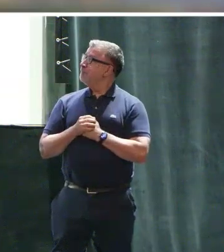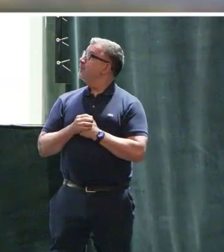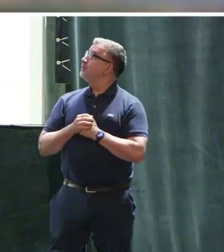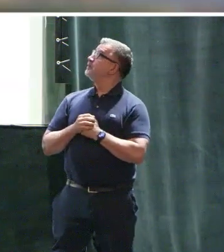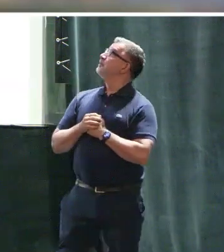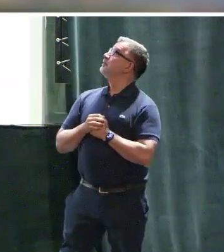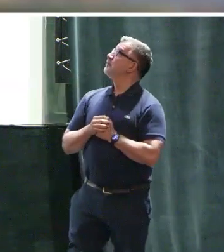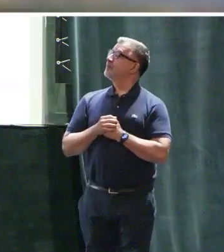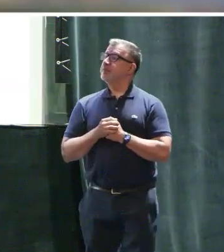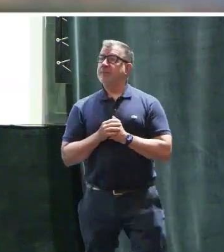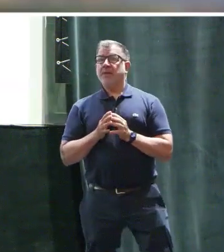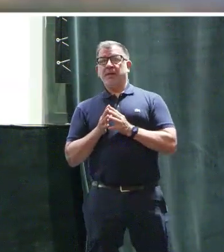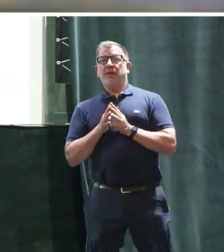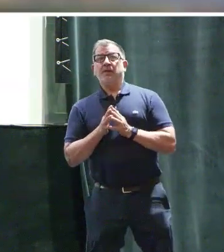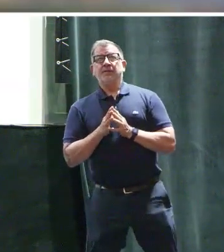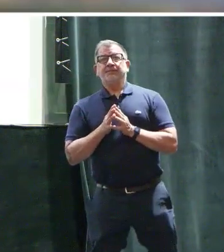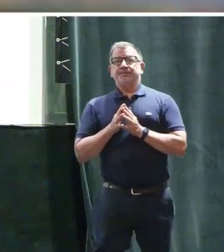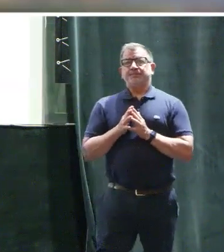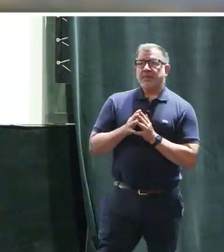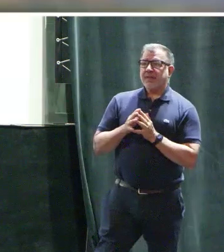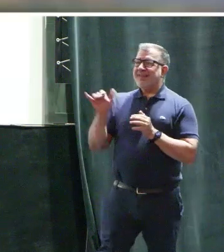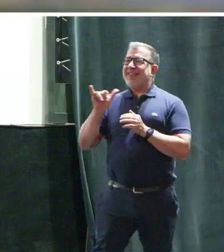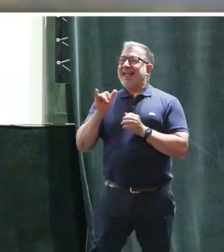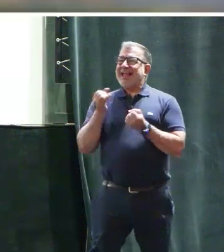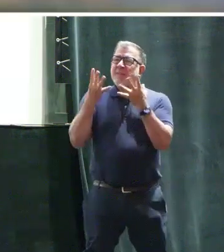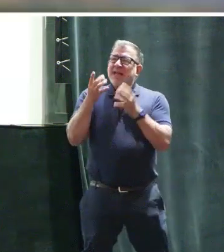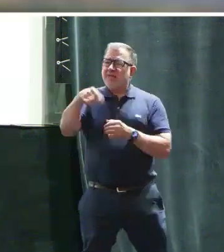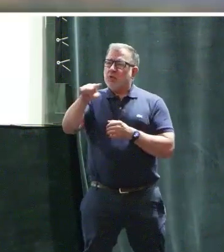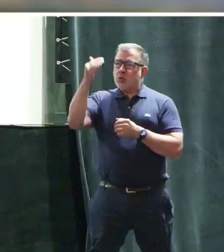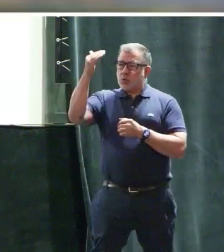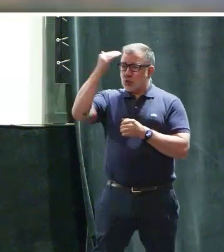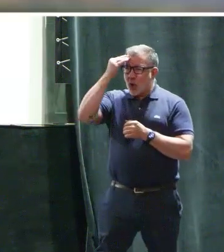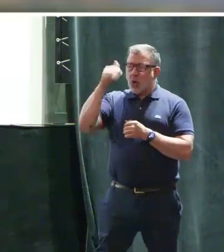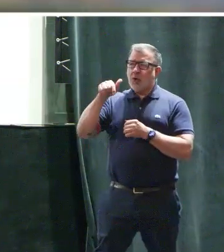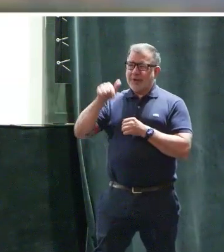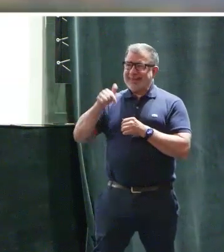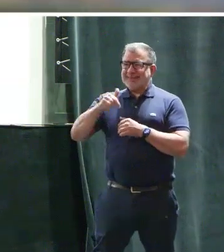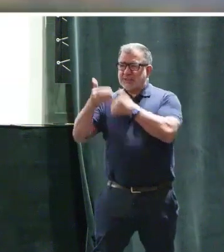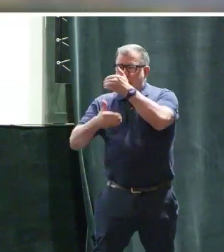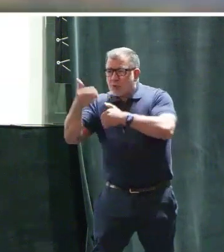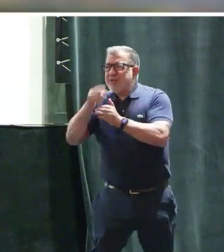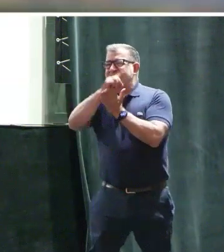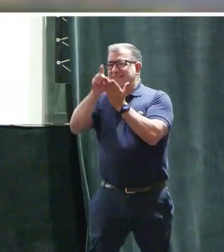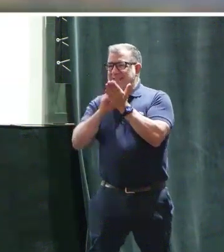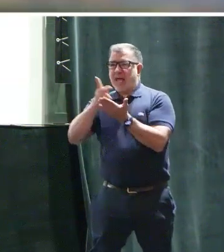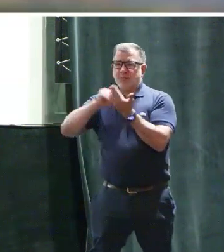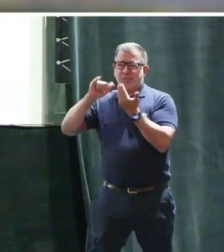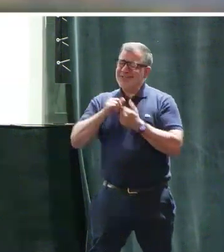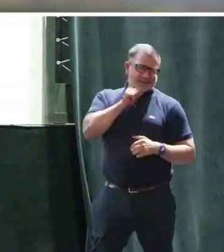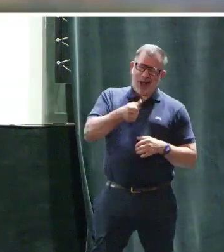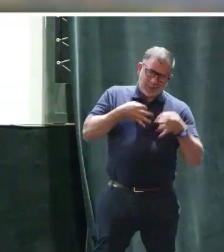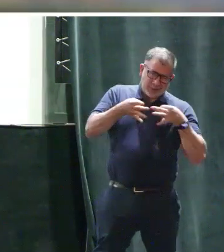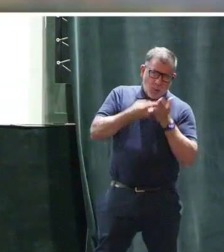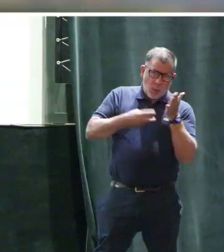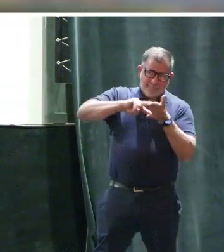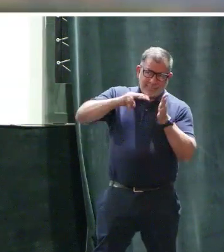This project, as many of you know, is being pursued as a progressive design build project. I won't go into the details of what that means,